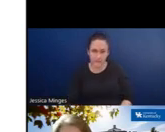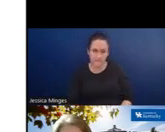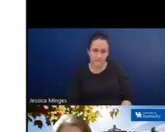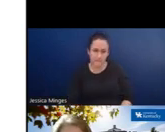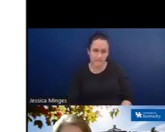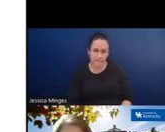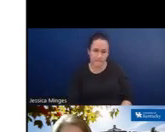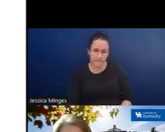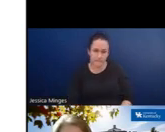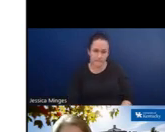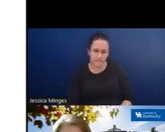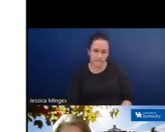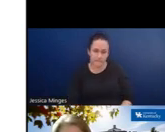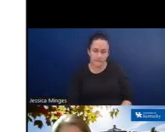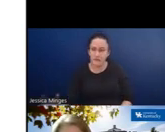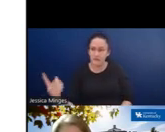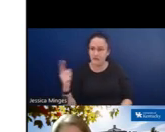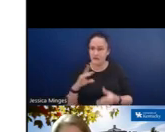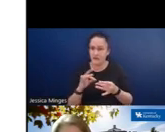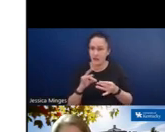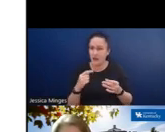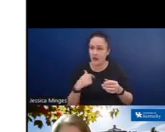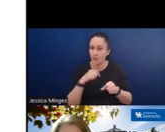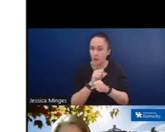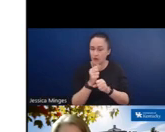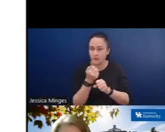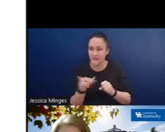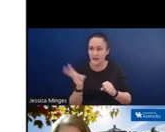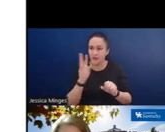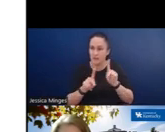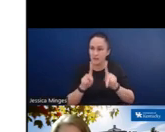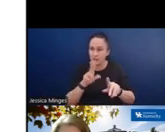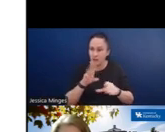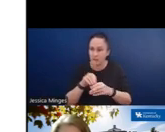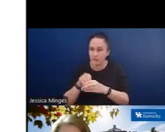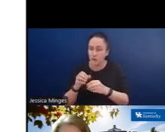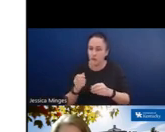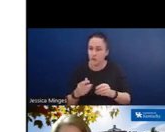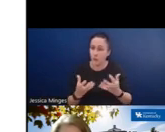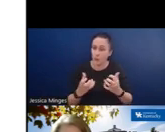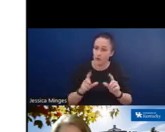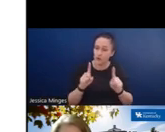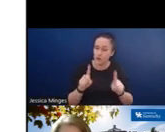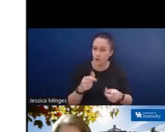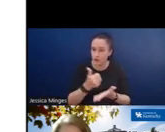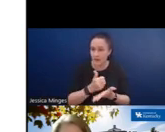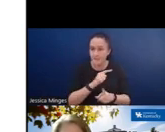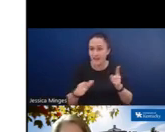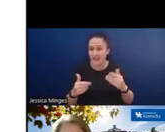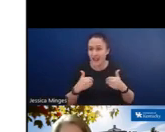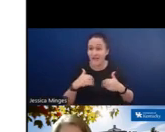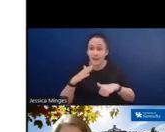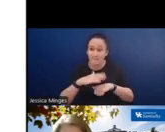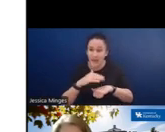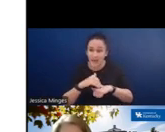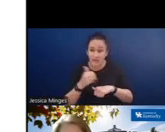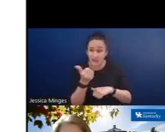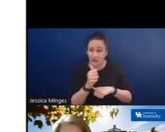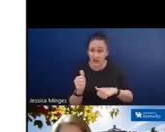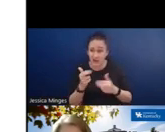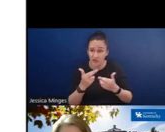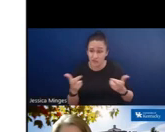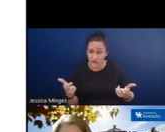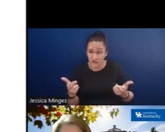out. So someone says they worked with several participants who express an interest in going to treatment, but they have a pet. Am I aware of any resources that would potentially